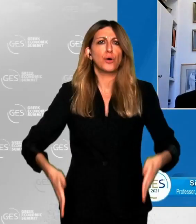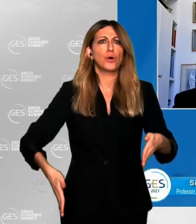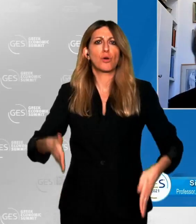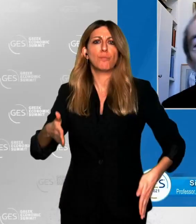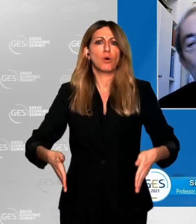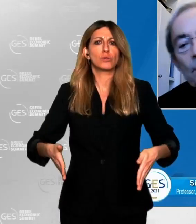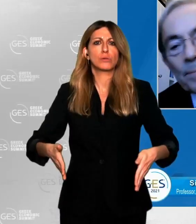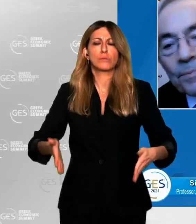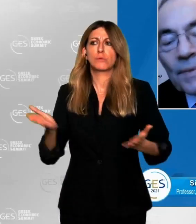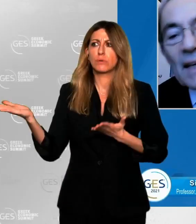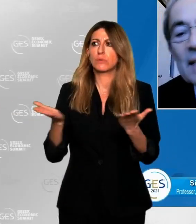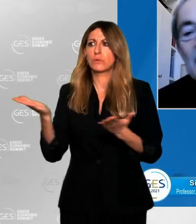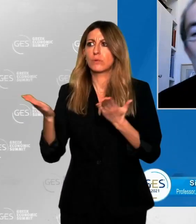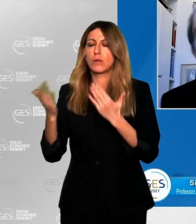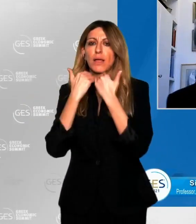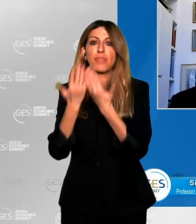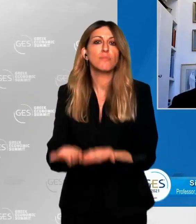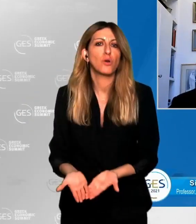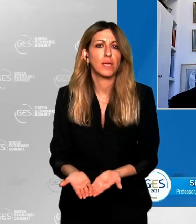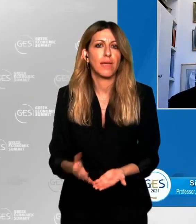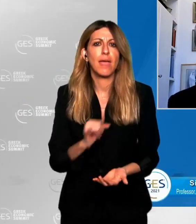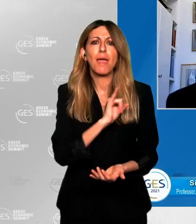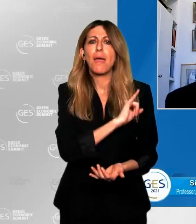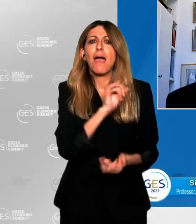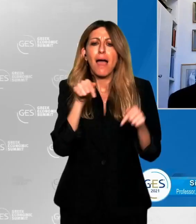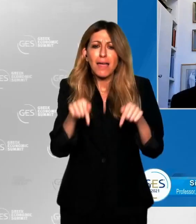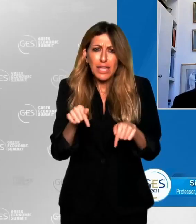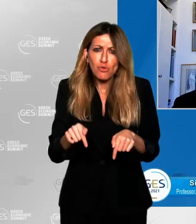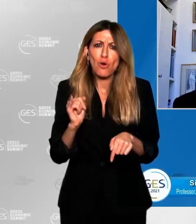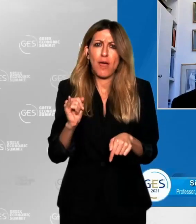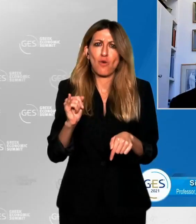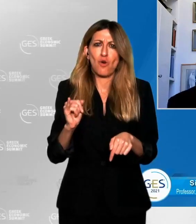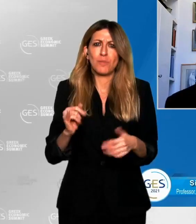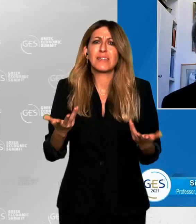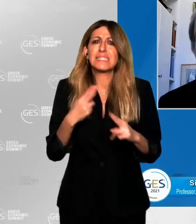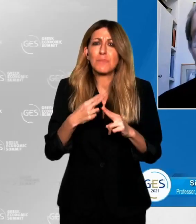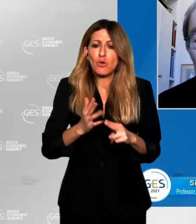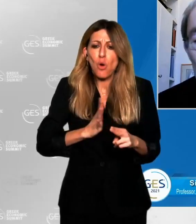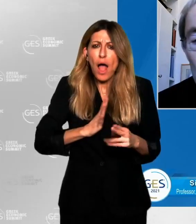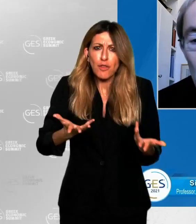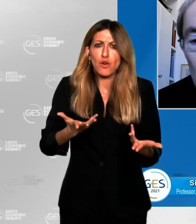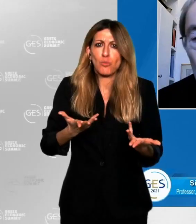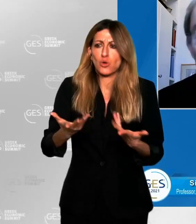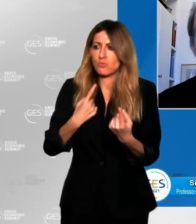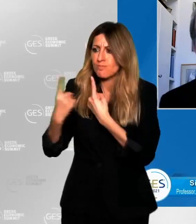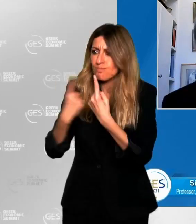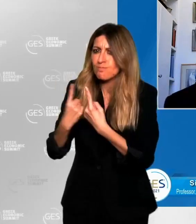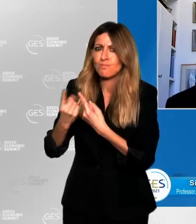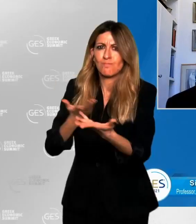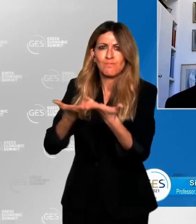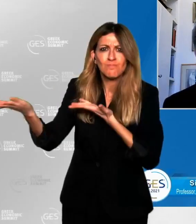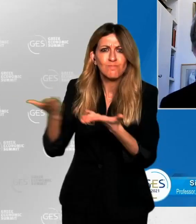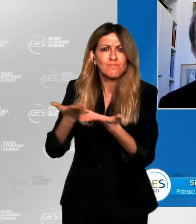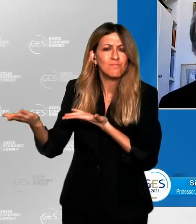as societies develop, citizens increase their demand for personal services, good quality